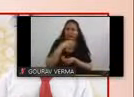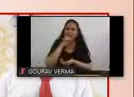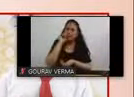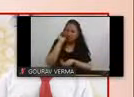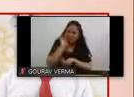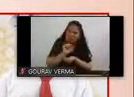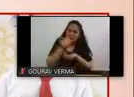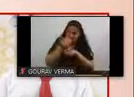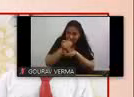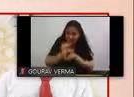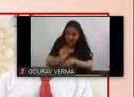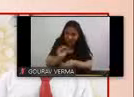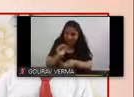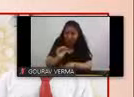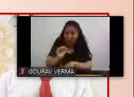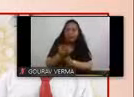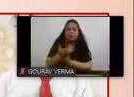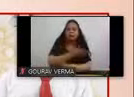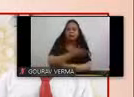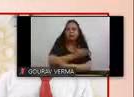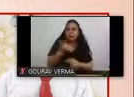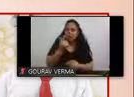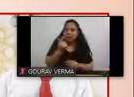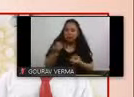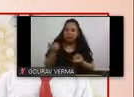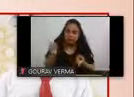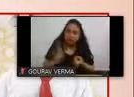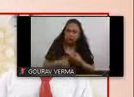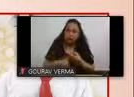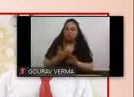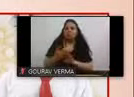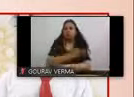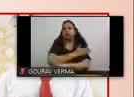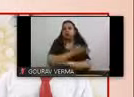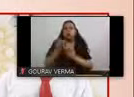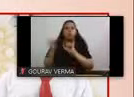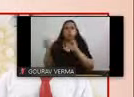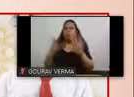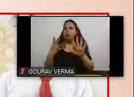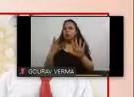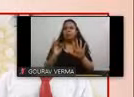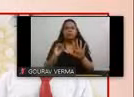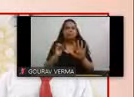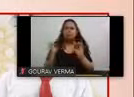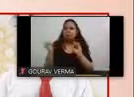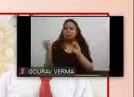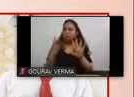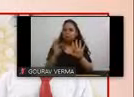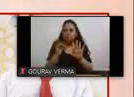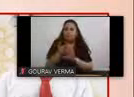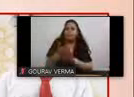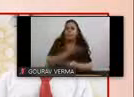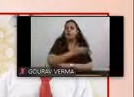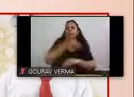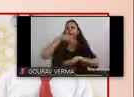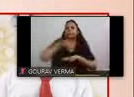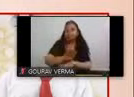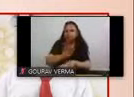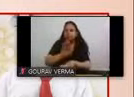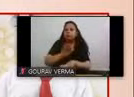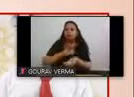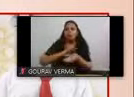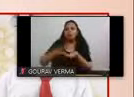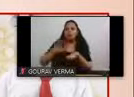very, very prematurely, and emergency case, her mother had to be rushed to the hospital. But he also came very